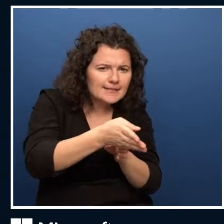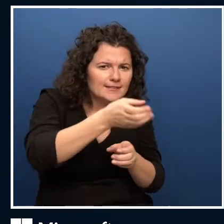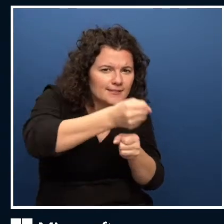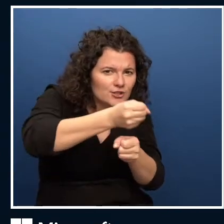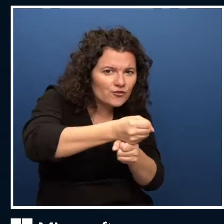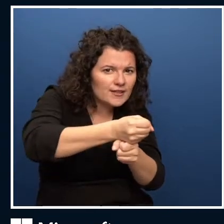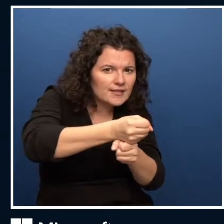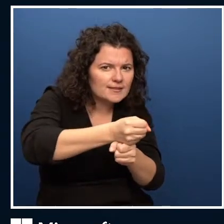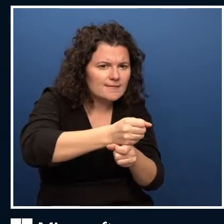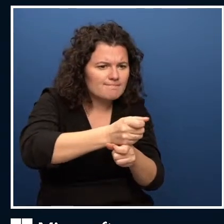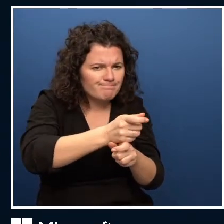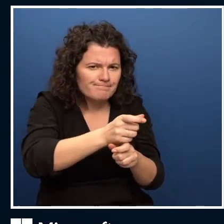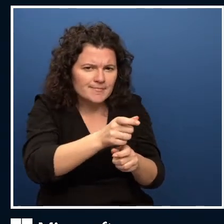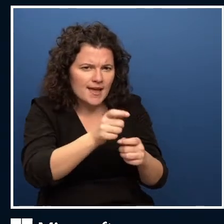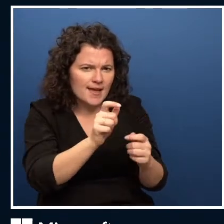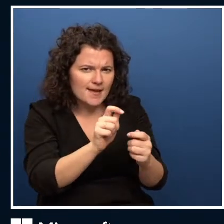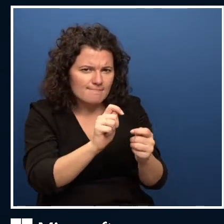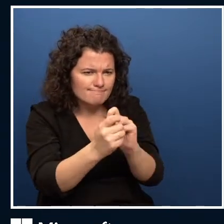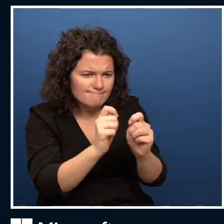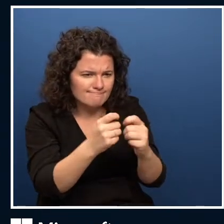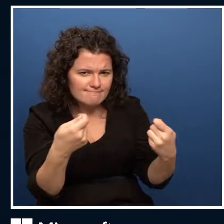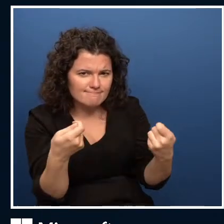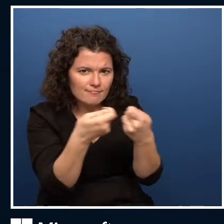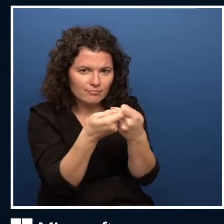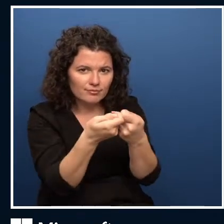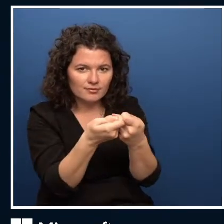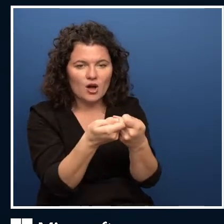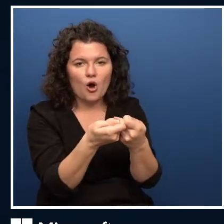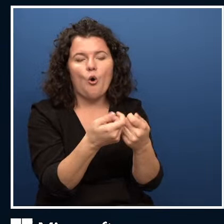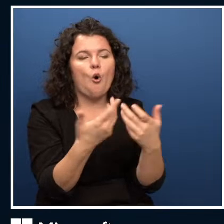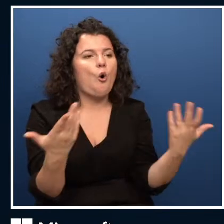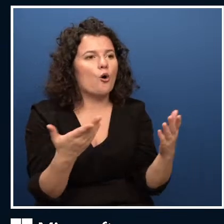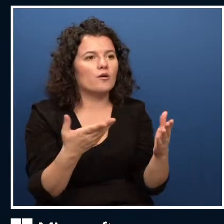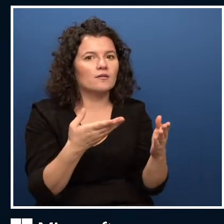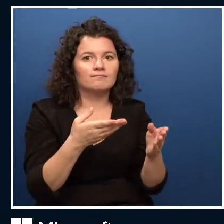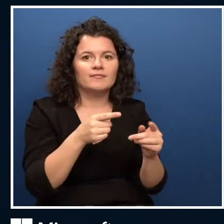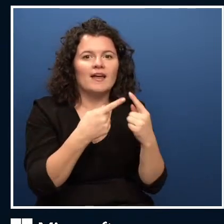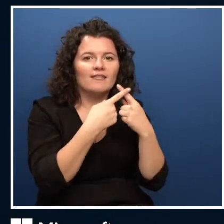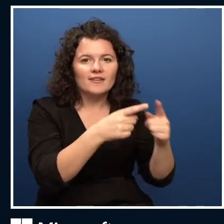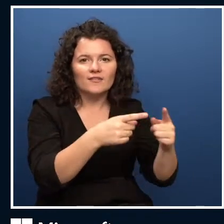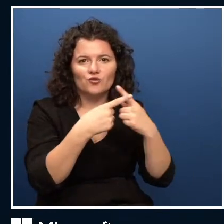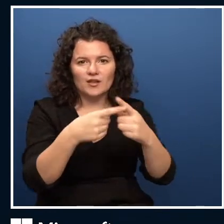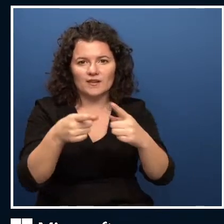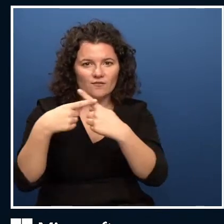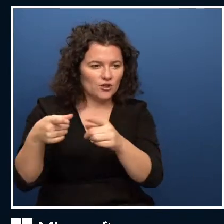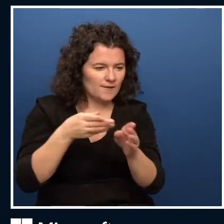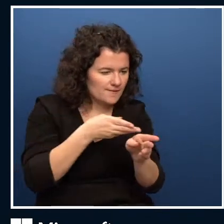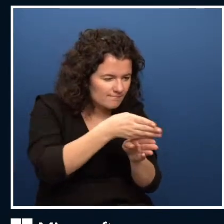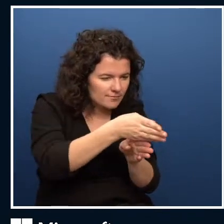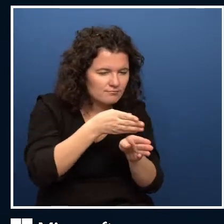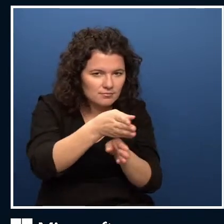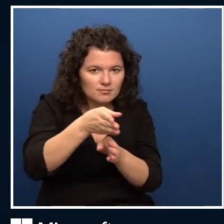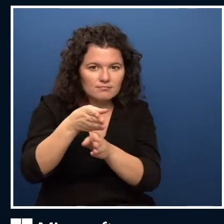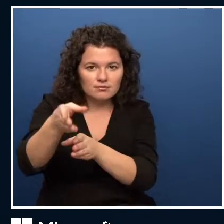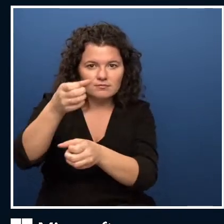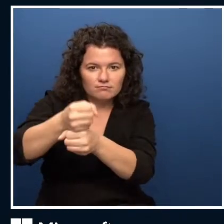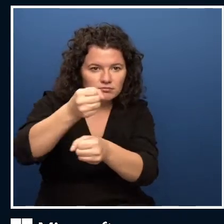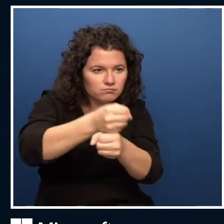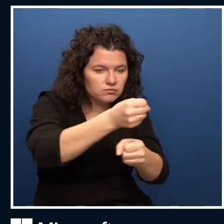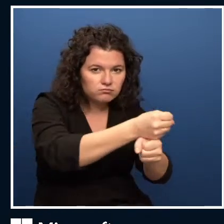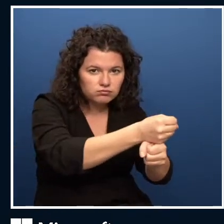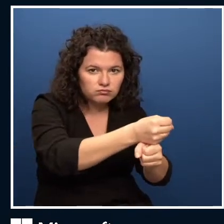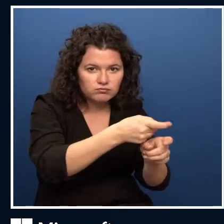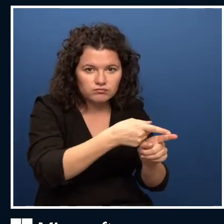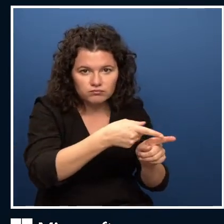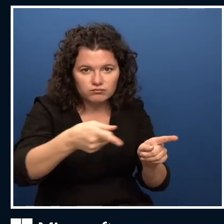each customer. So we are able now probably to create some highly